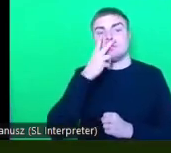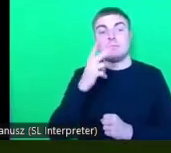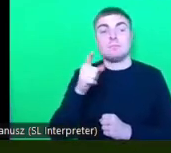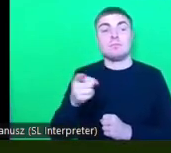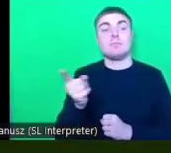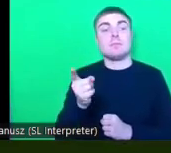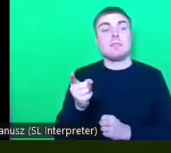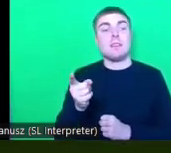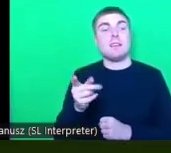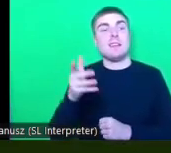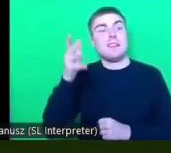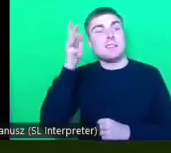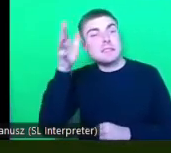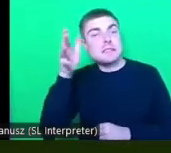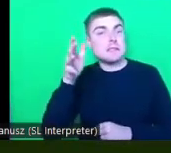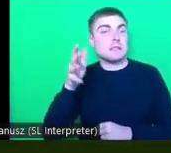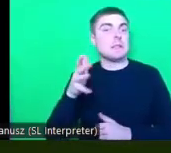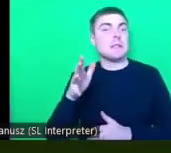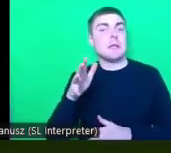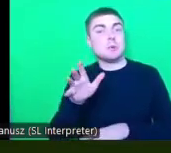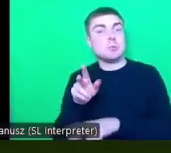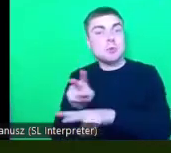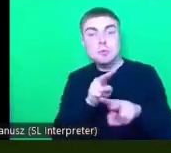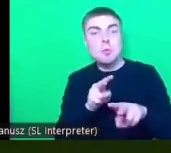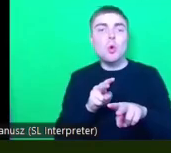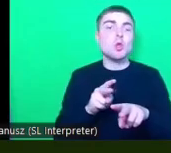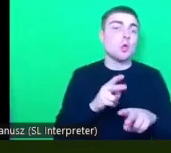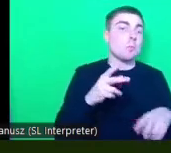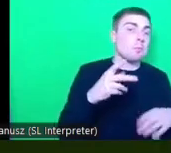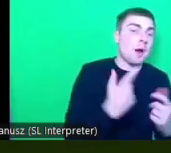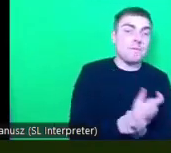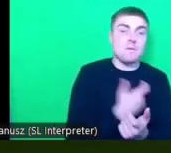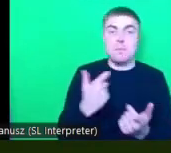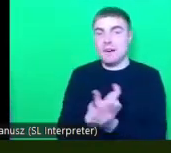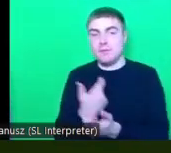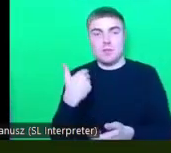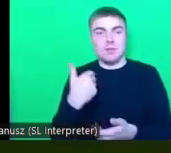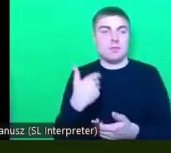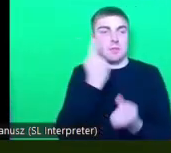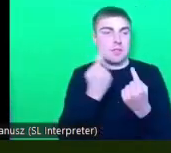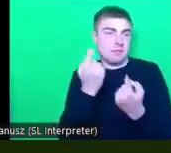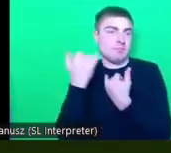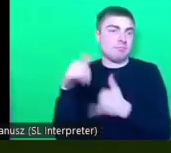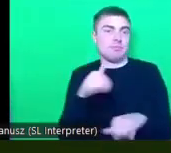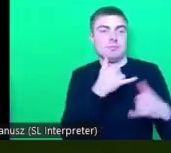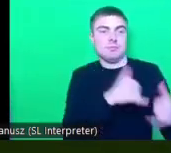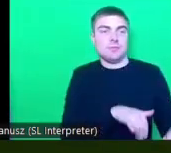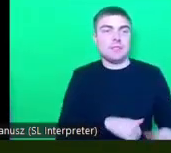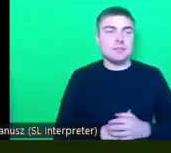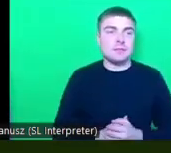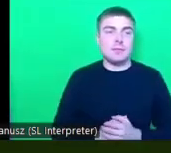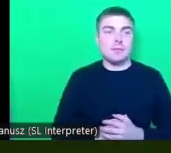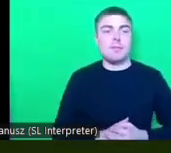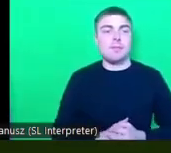included in this study. And also here we saw the same that we did in